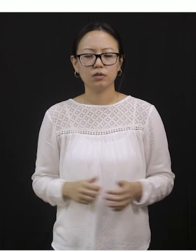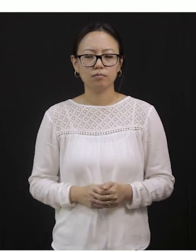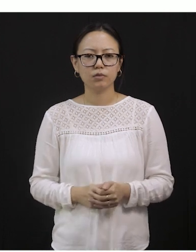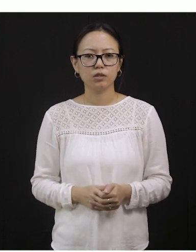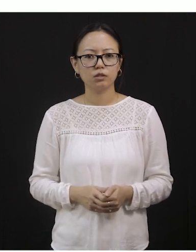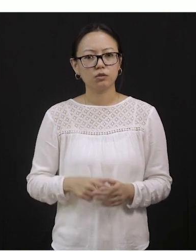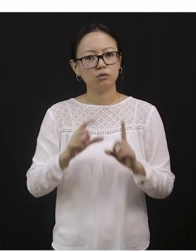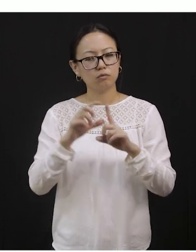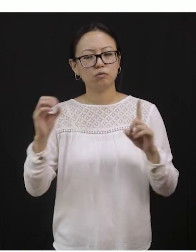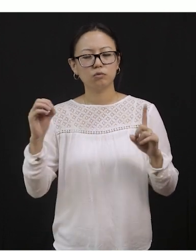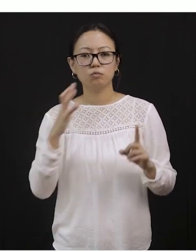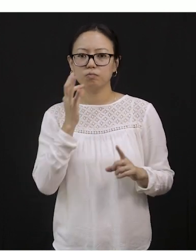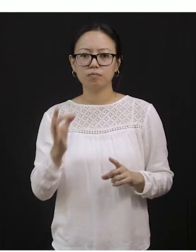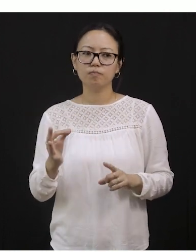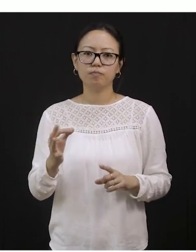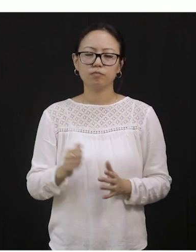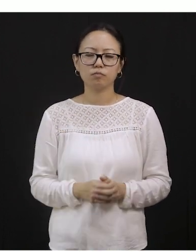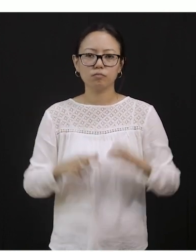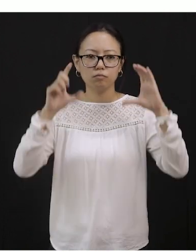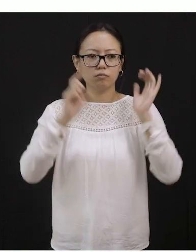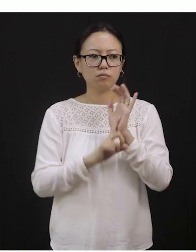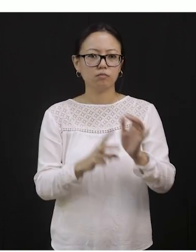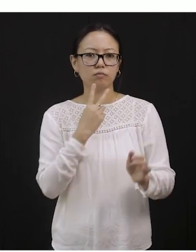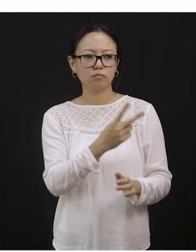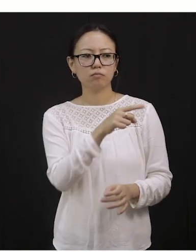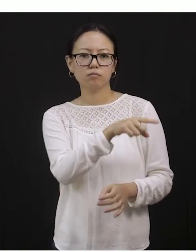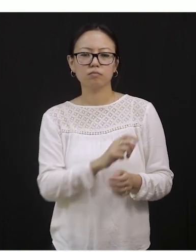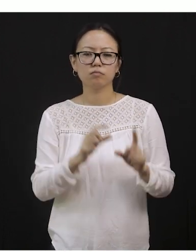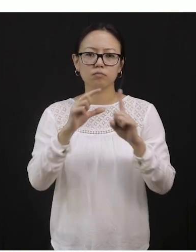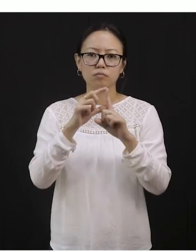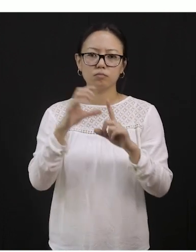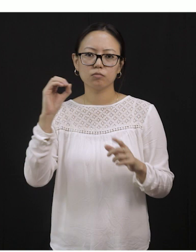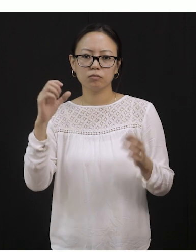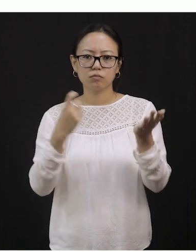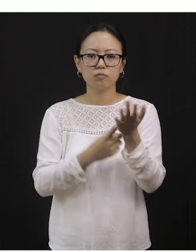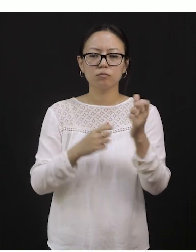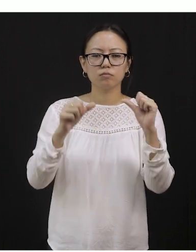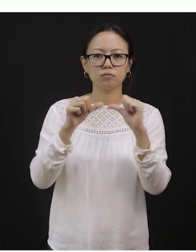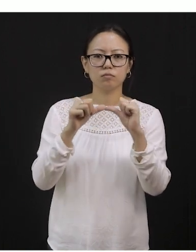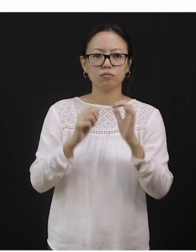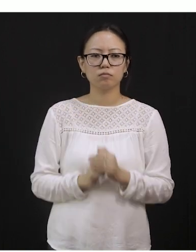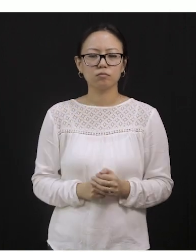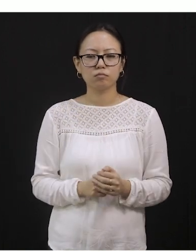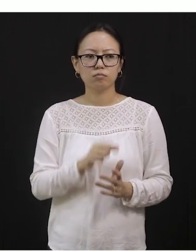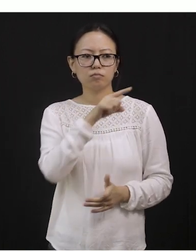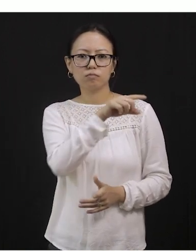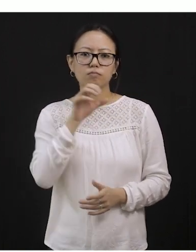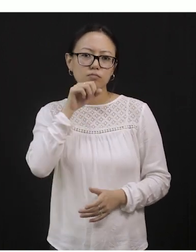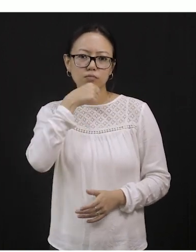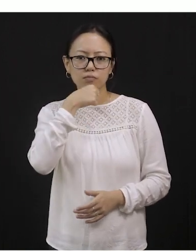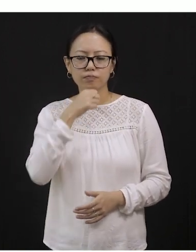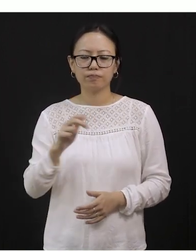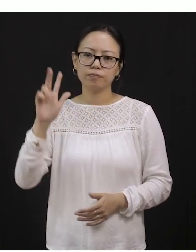is Dora. This is Dora. So Dora is an